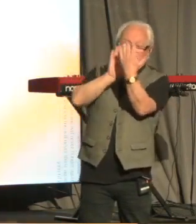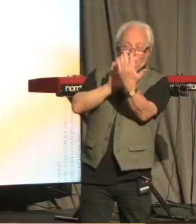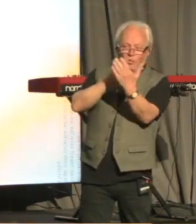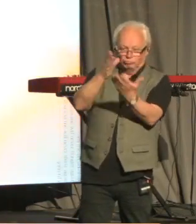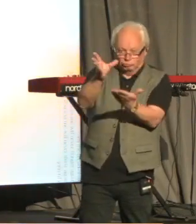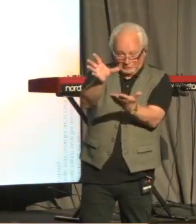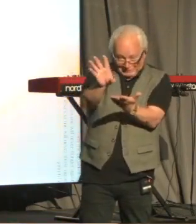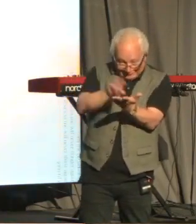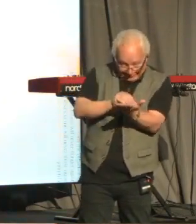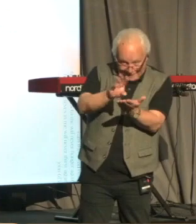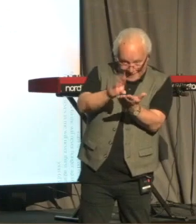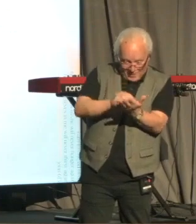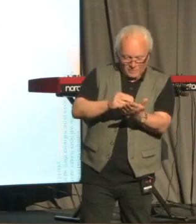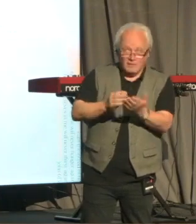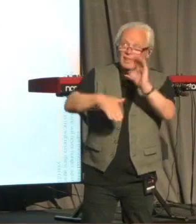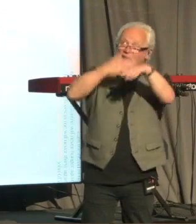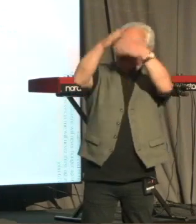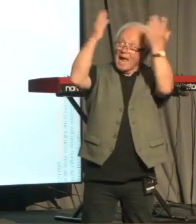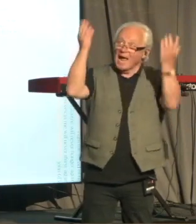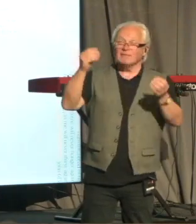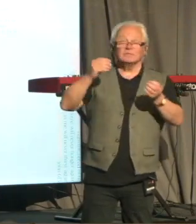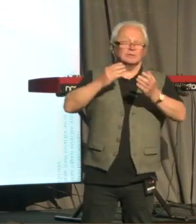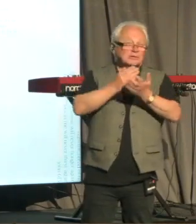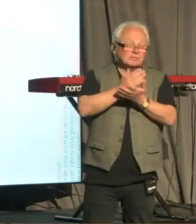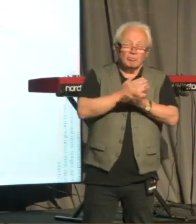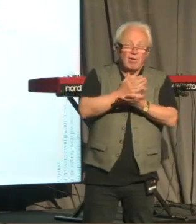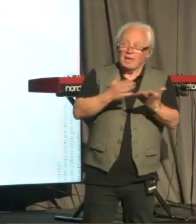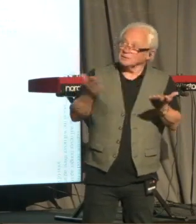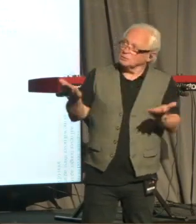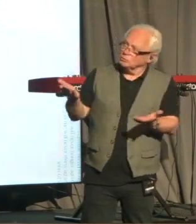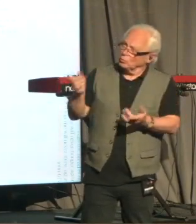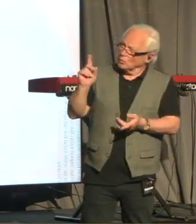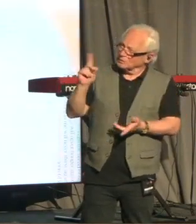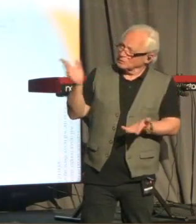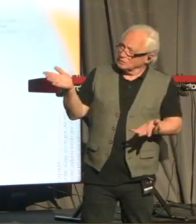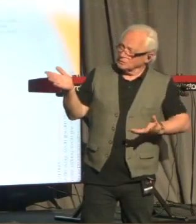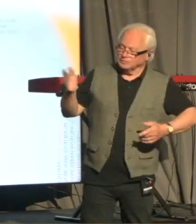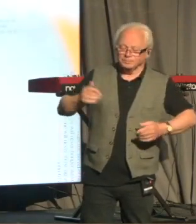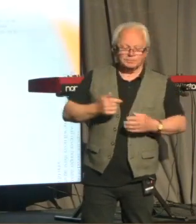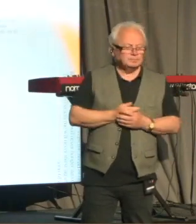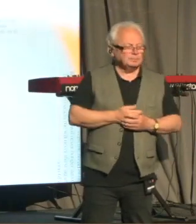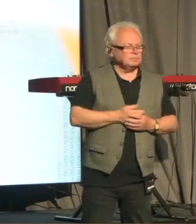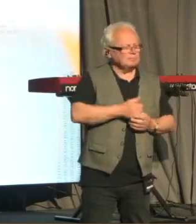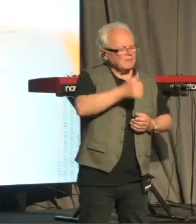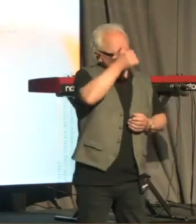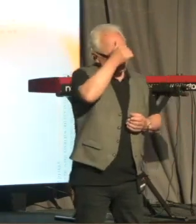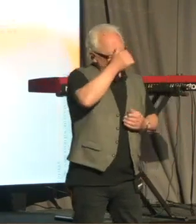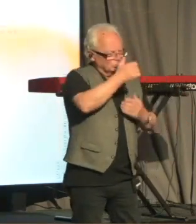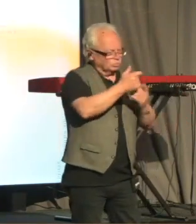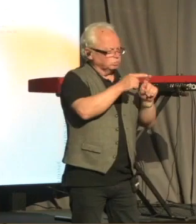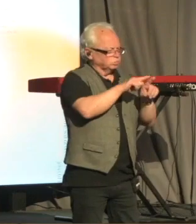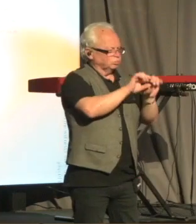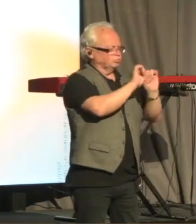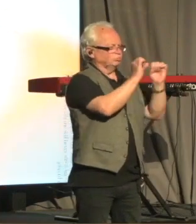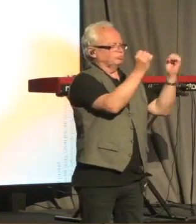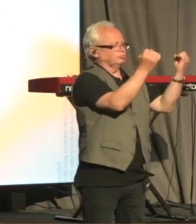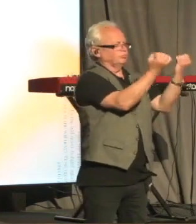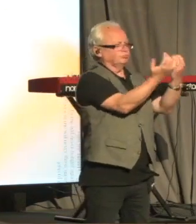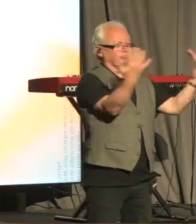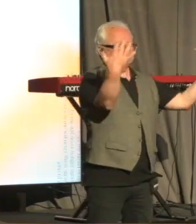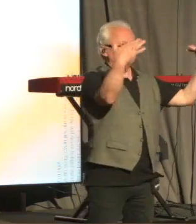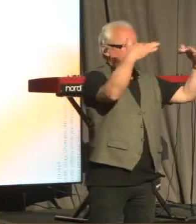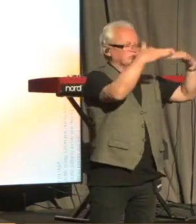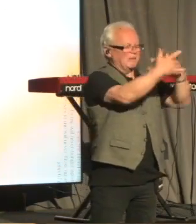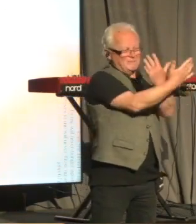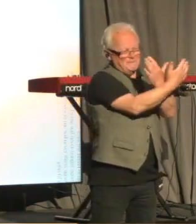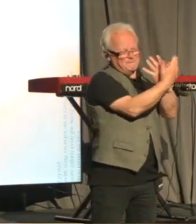bread? You see, we know there was many Jews in this crowd, many Jewish